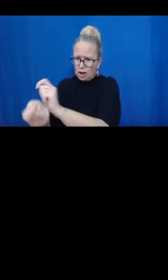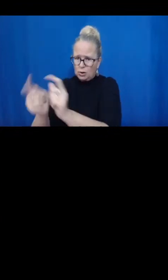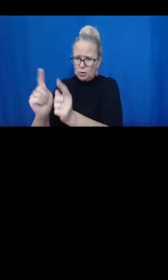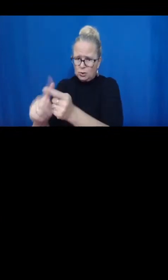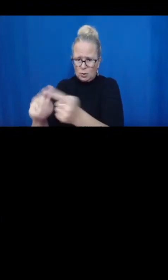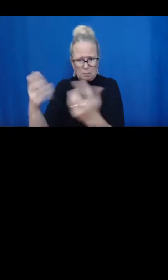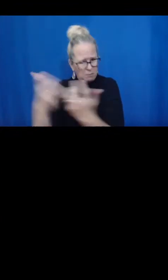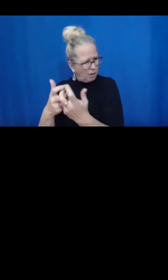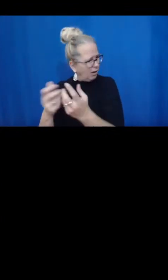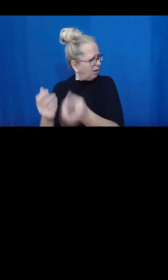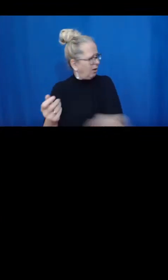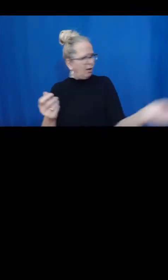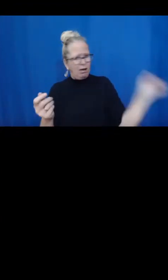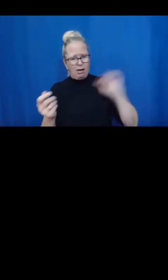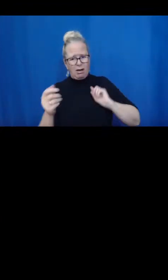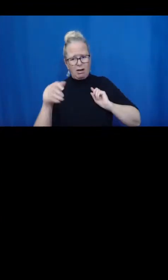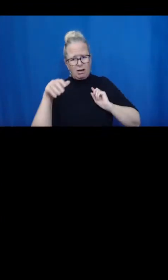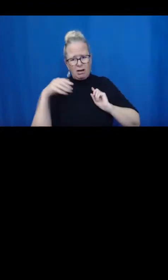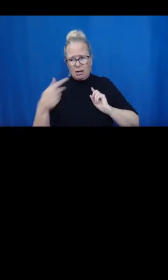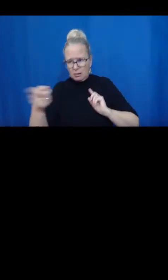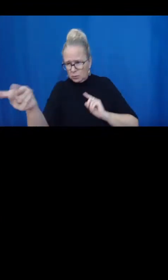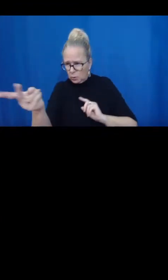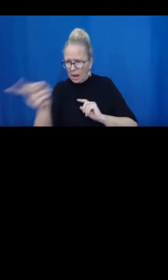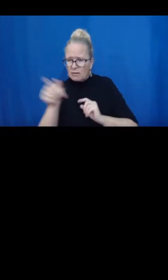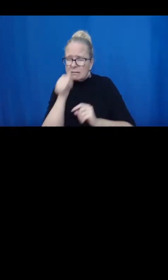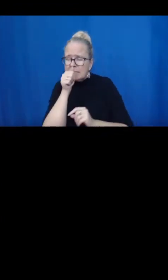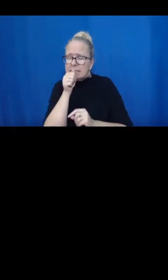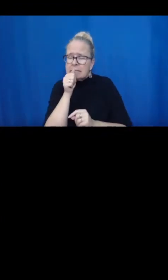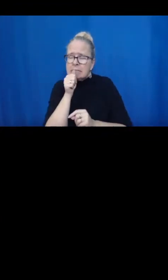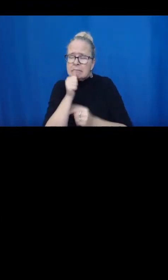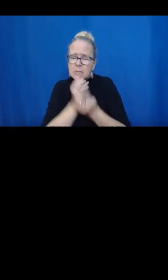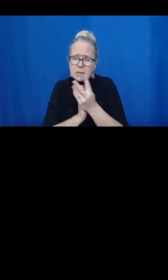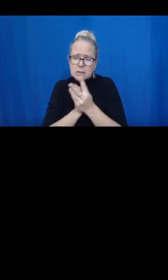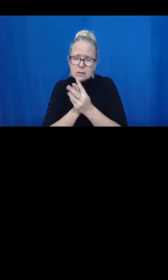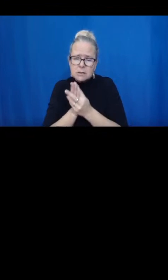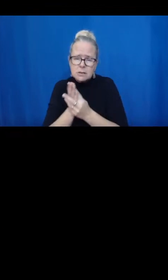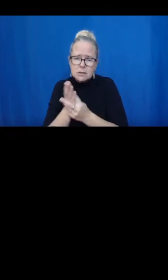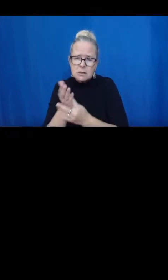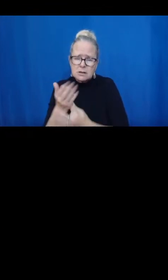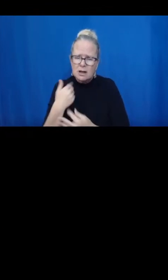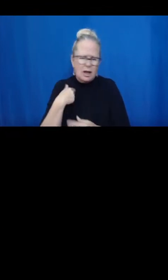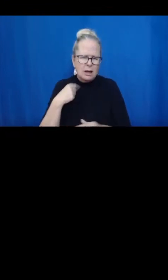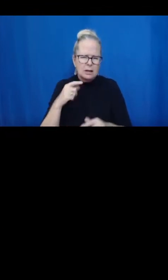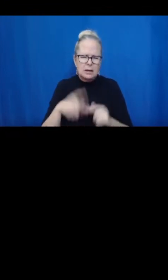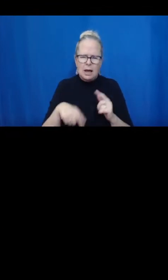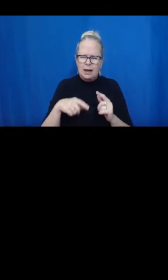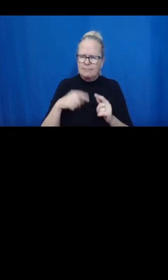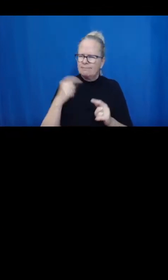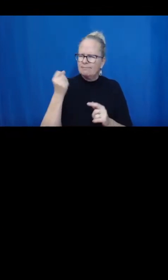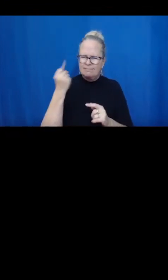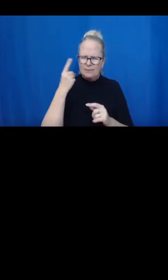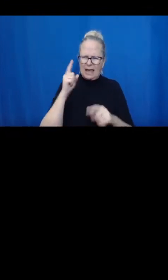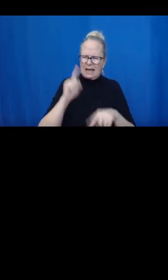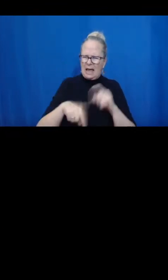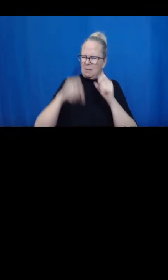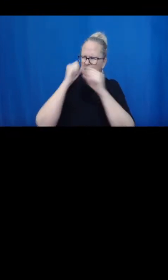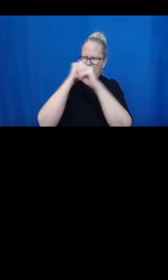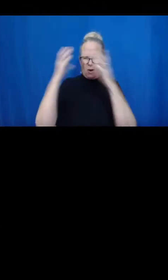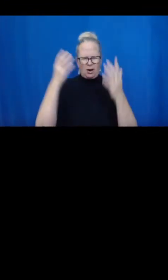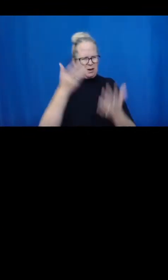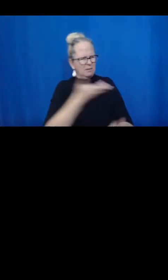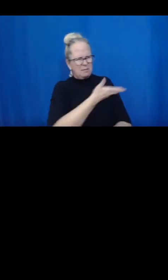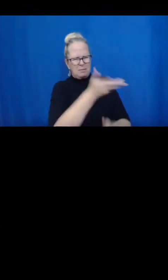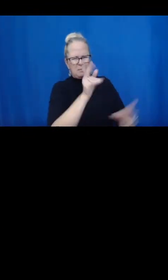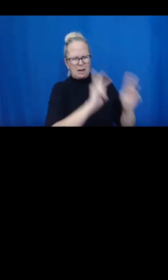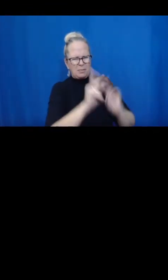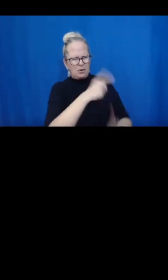to do all they can to protect you. It would be such a little thing for all of us to do everything we can to protect people who are going through